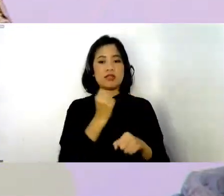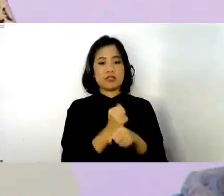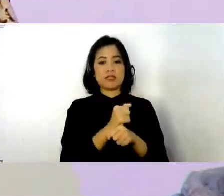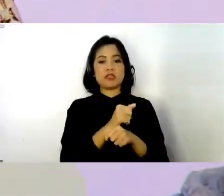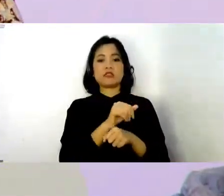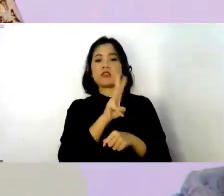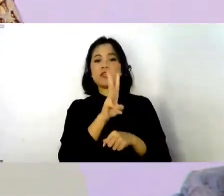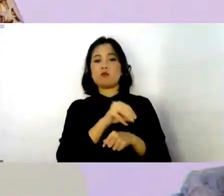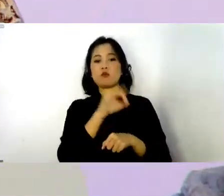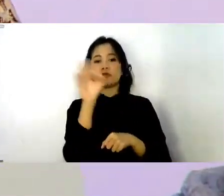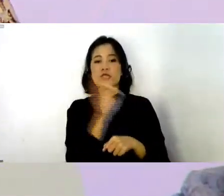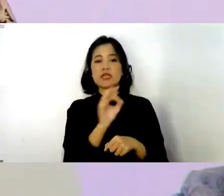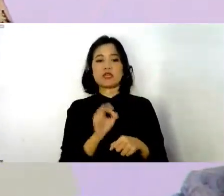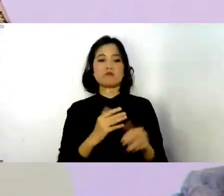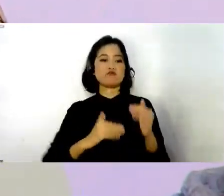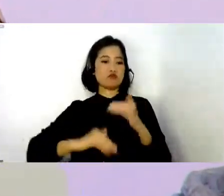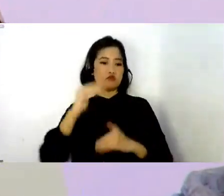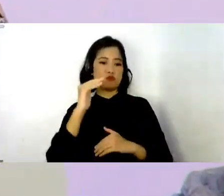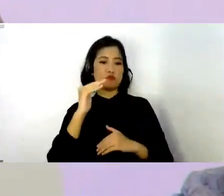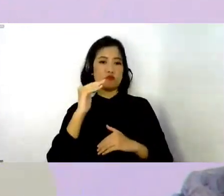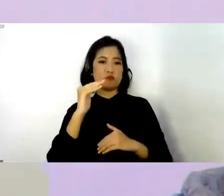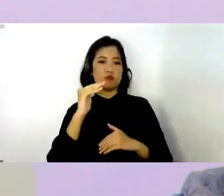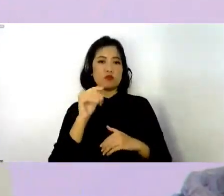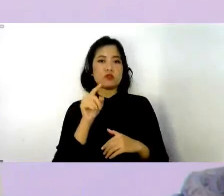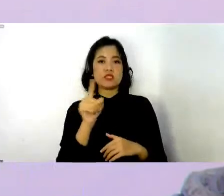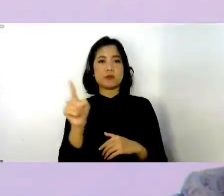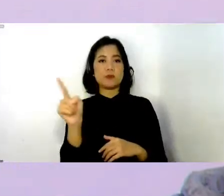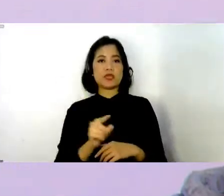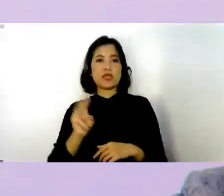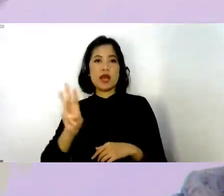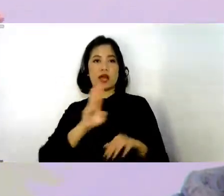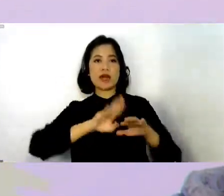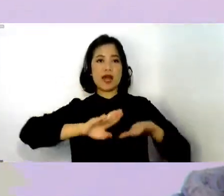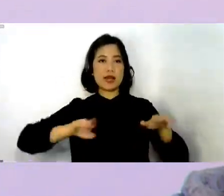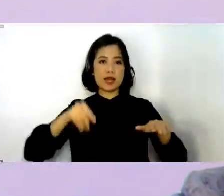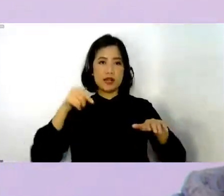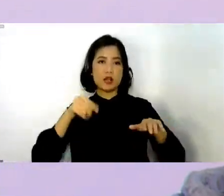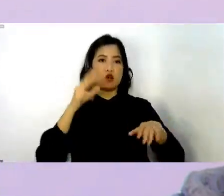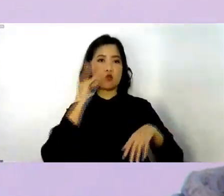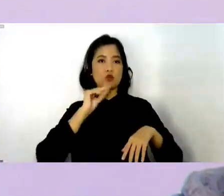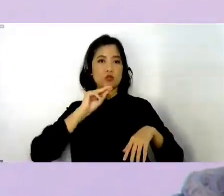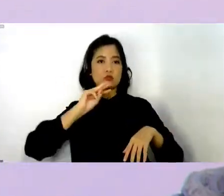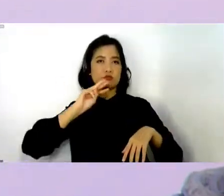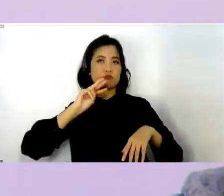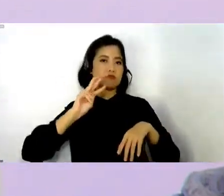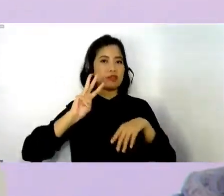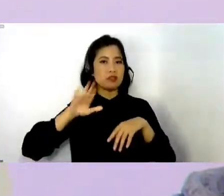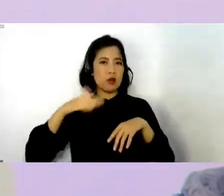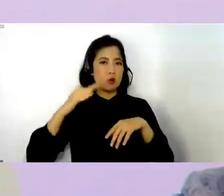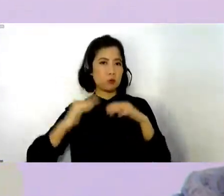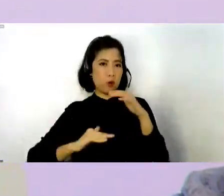I learned from Professor Foster's lecture, is very much helpful. At least,